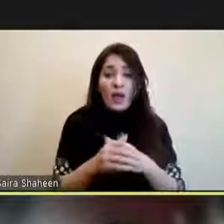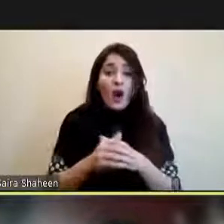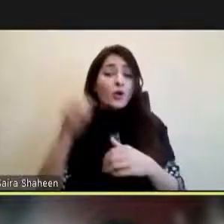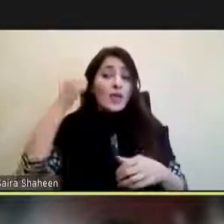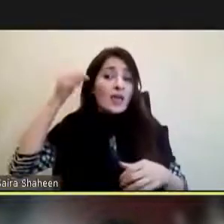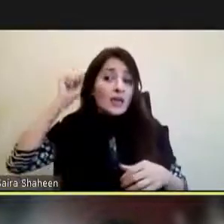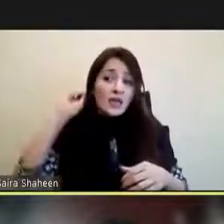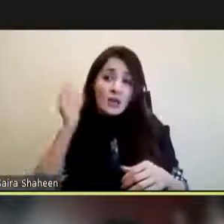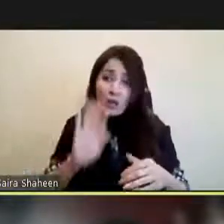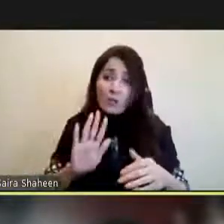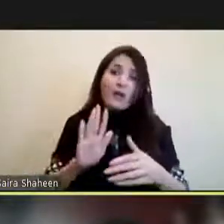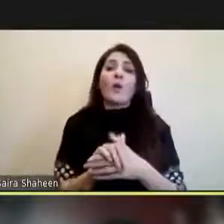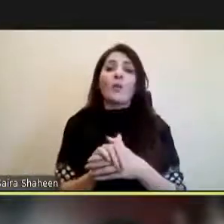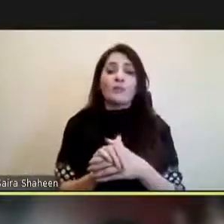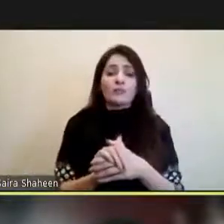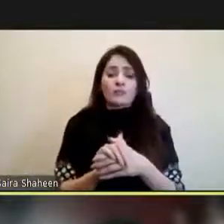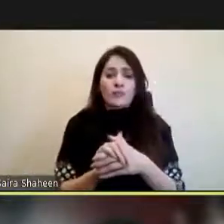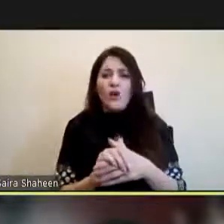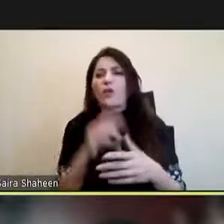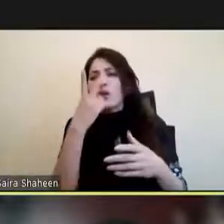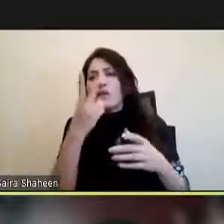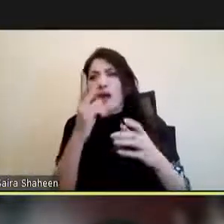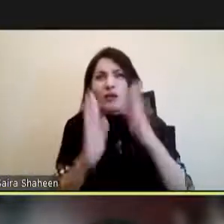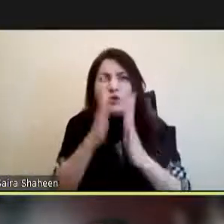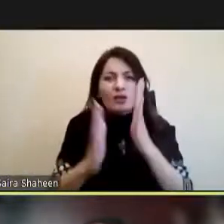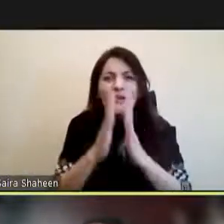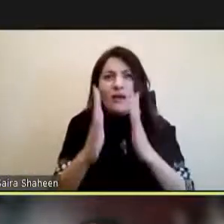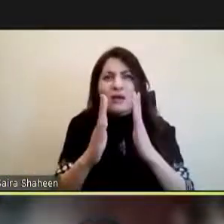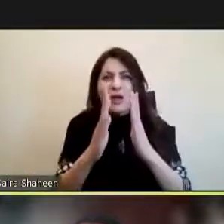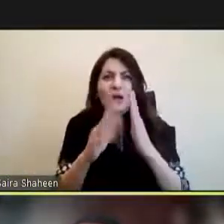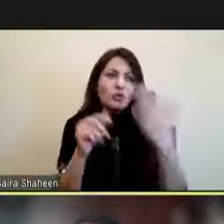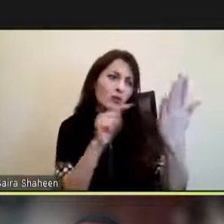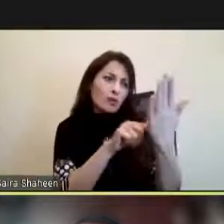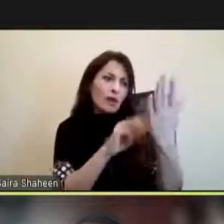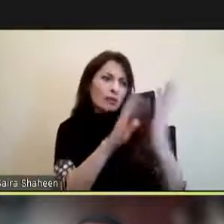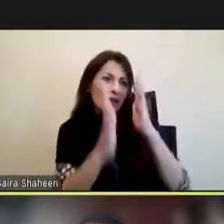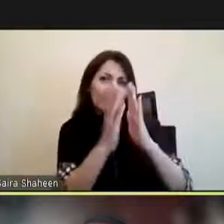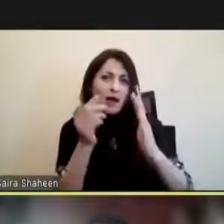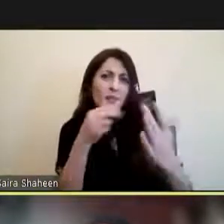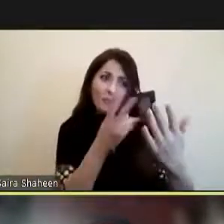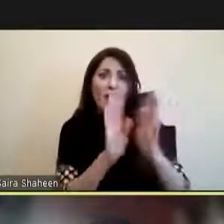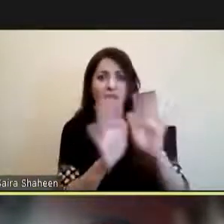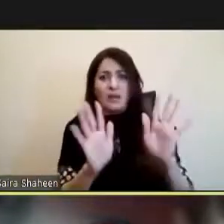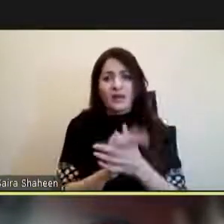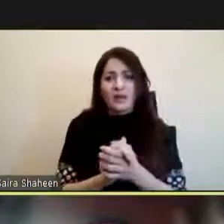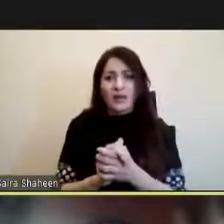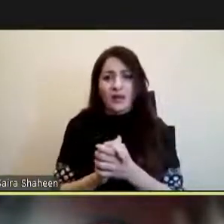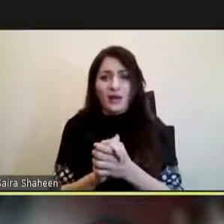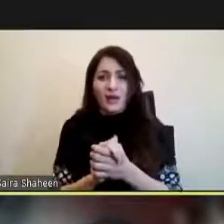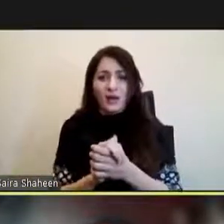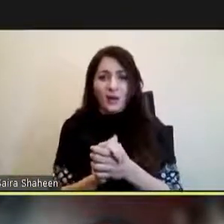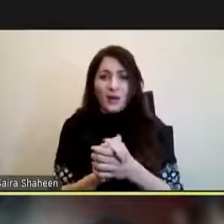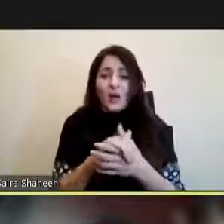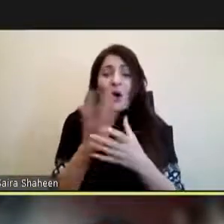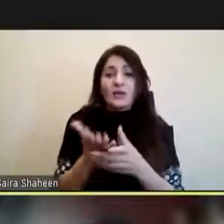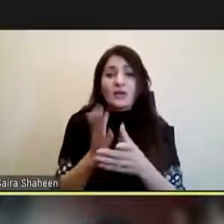he appears to be signing at his smartphone. So his name is Tasun, and he's part of the Sumaga Ruhunu